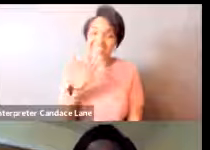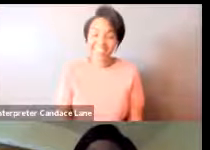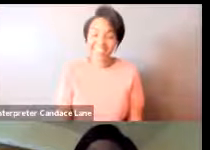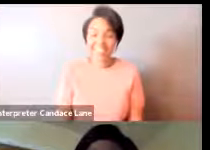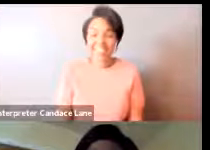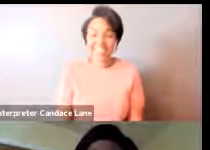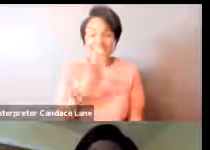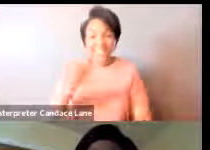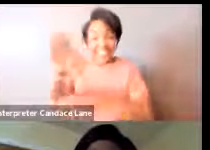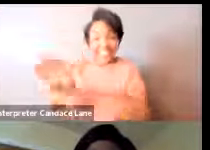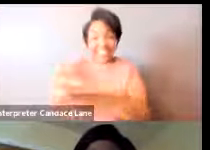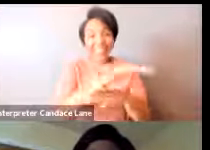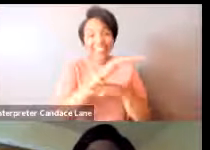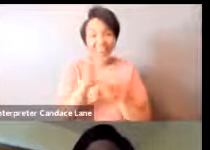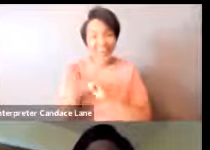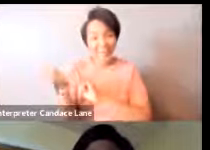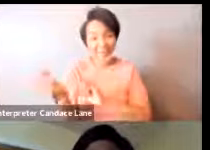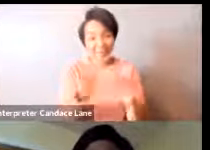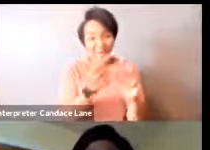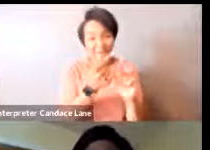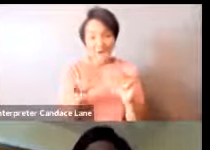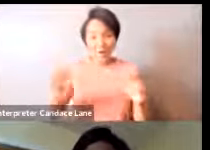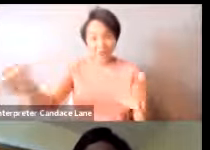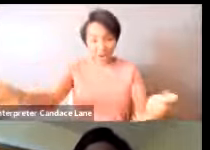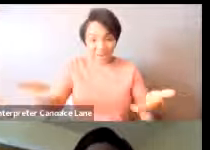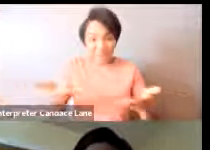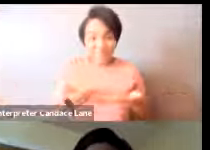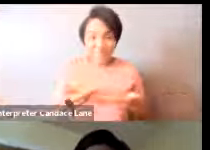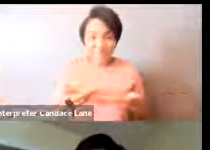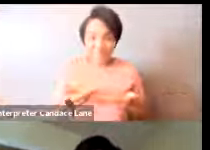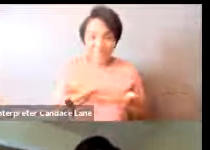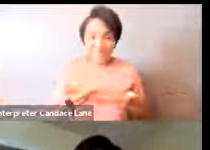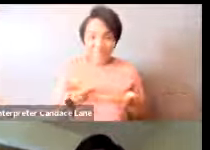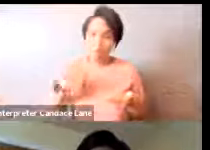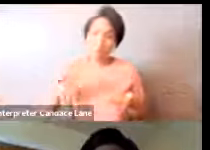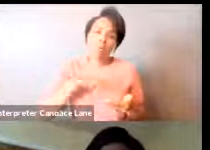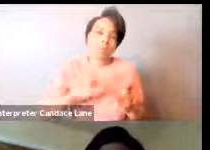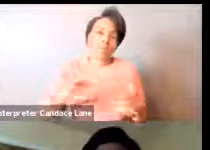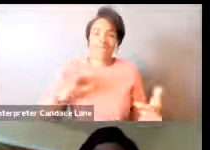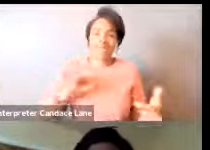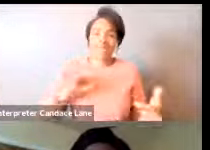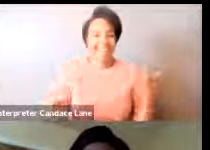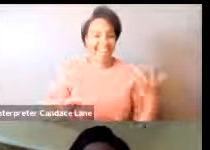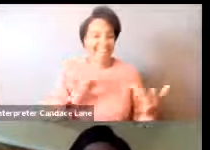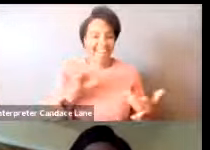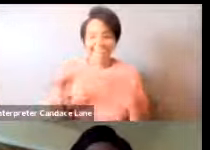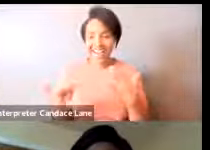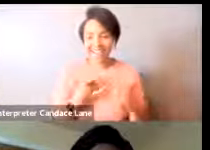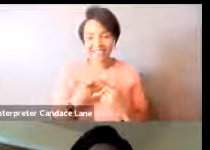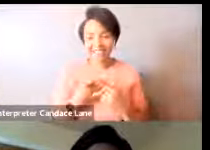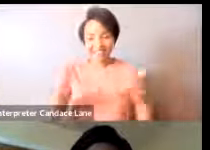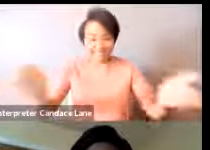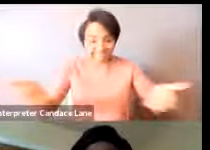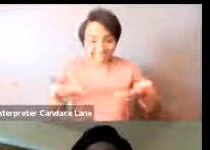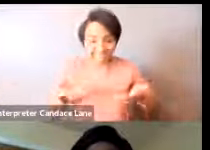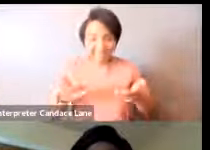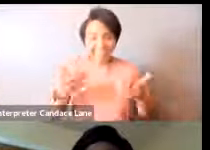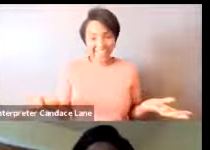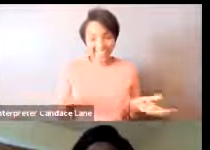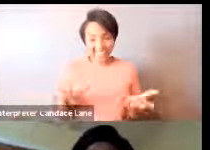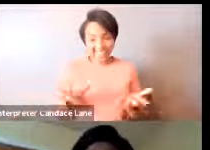evening, everybody, and welcome. We are so delighted to have you all in